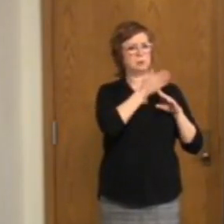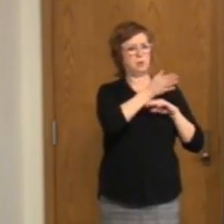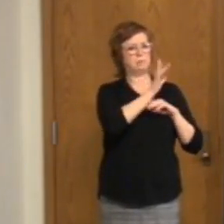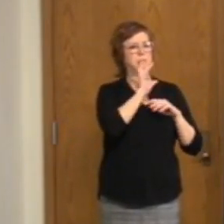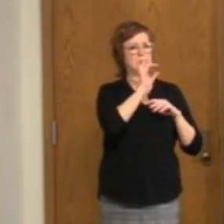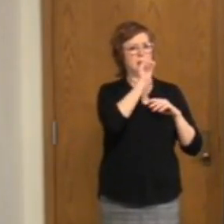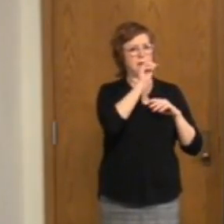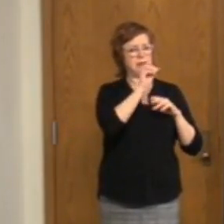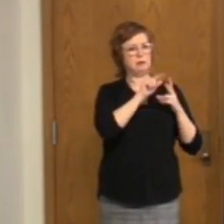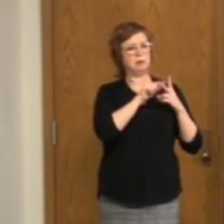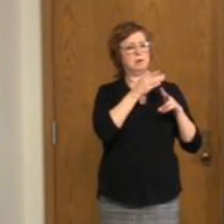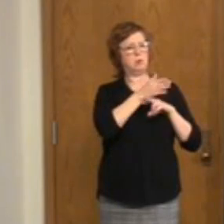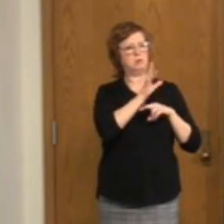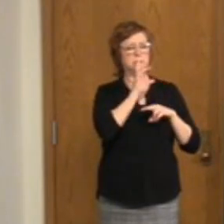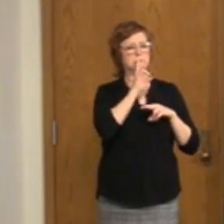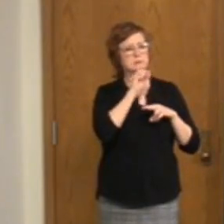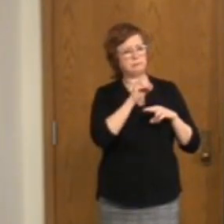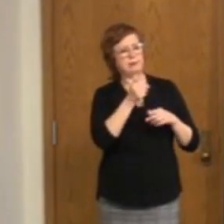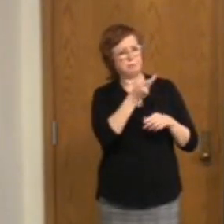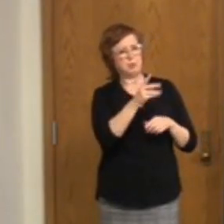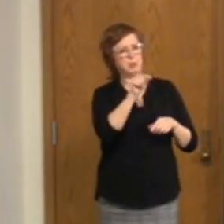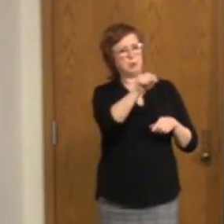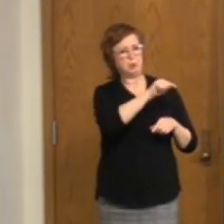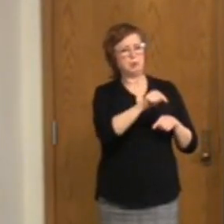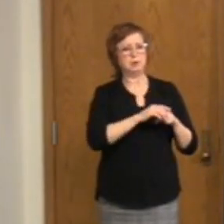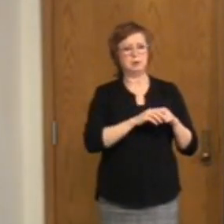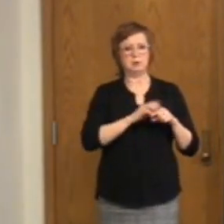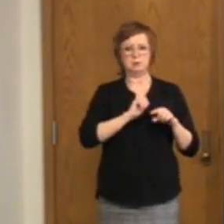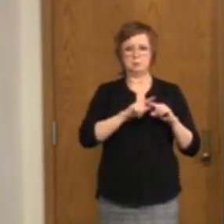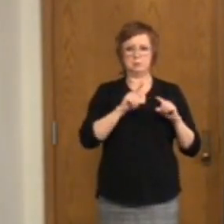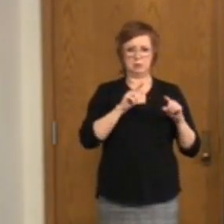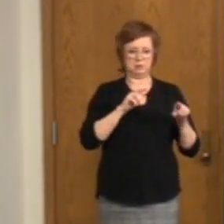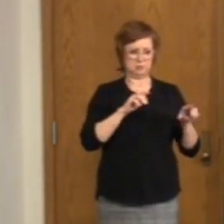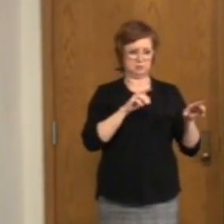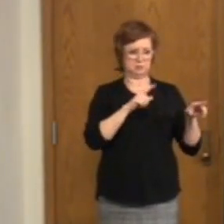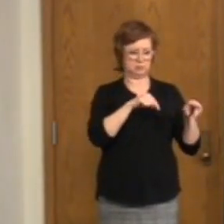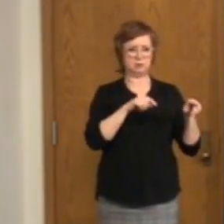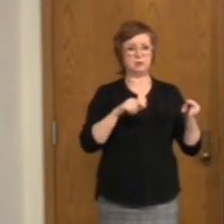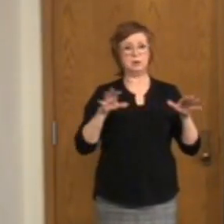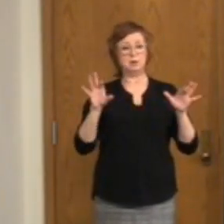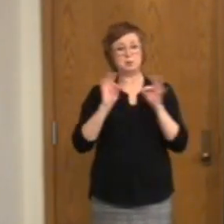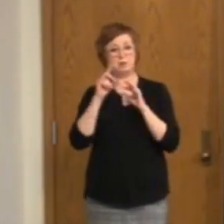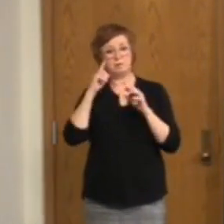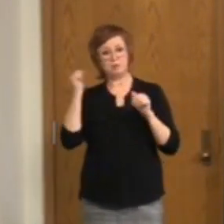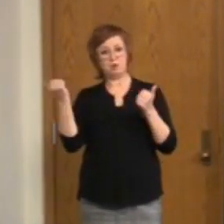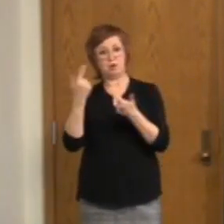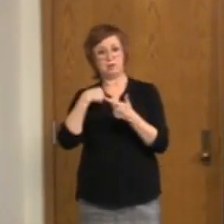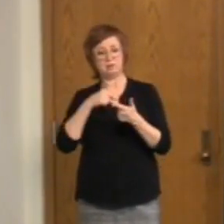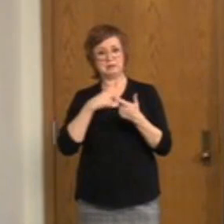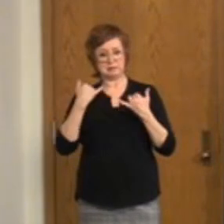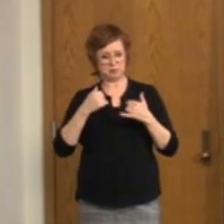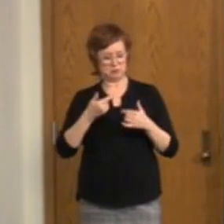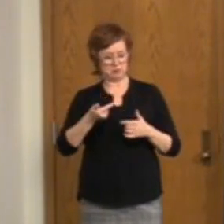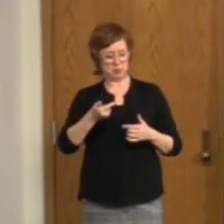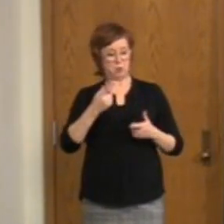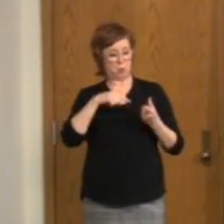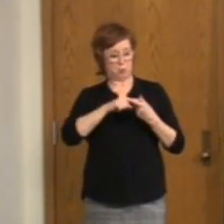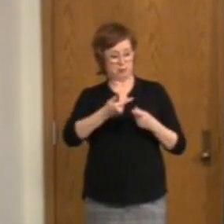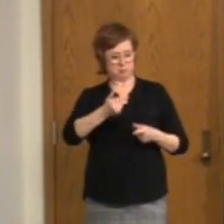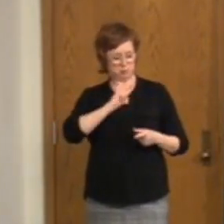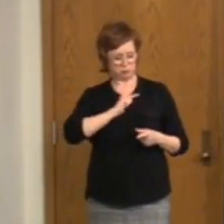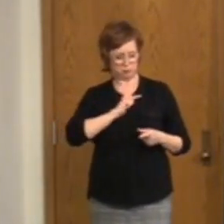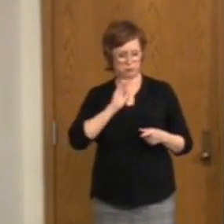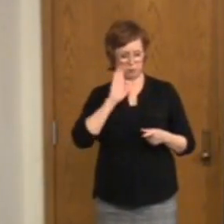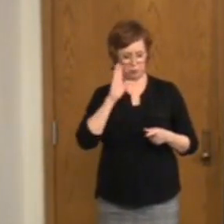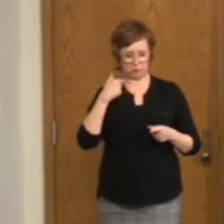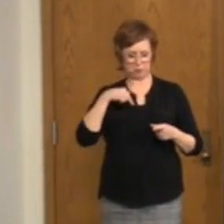if I think it's really important for all of us to think through that when our turn comes, will we get the vaccine? And I think for all of us, it should be